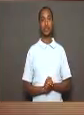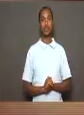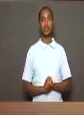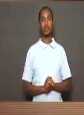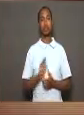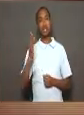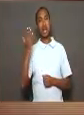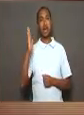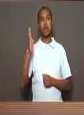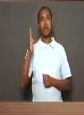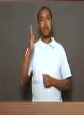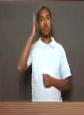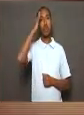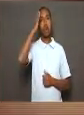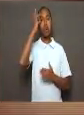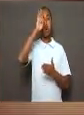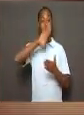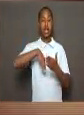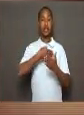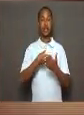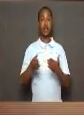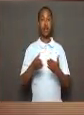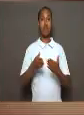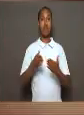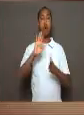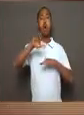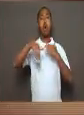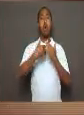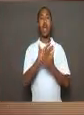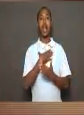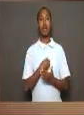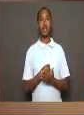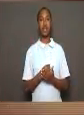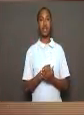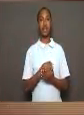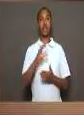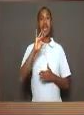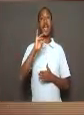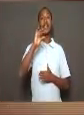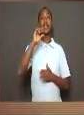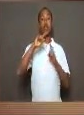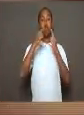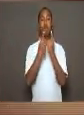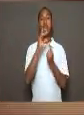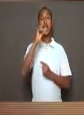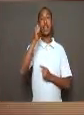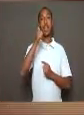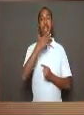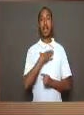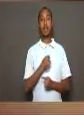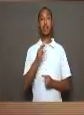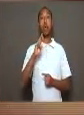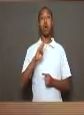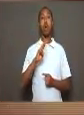Perhaps you noticed that all of these elements are the 8A elements, or